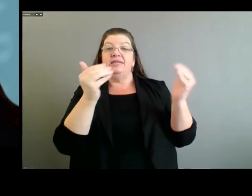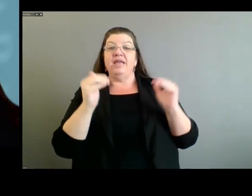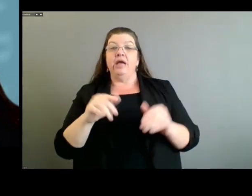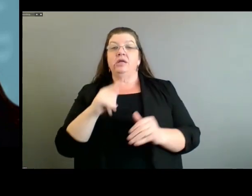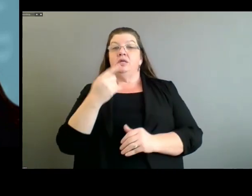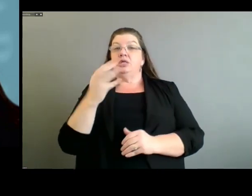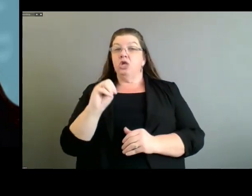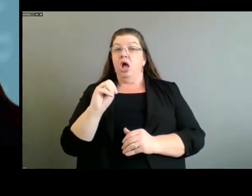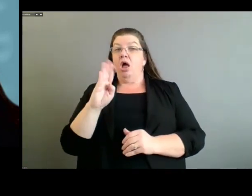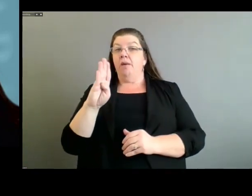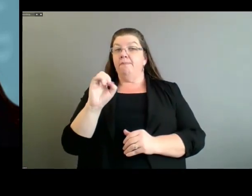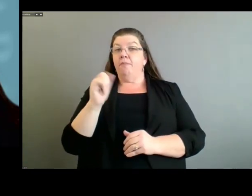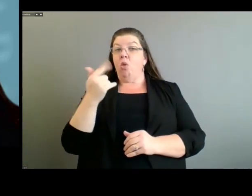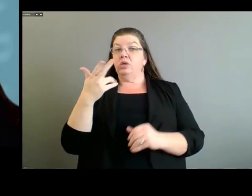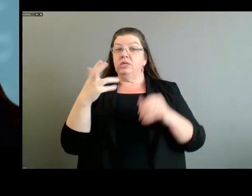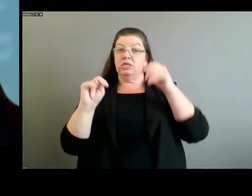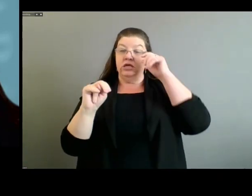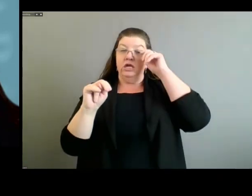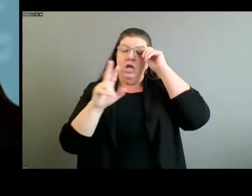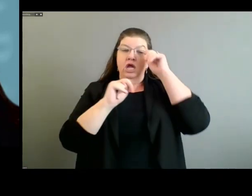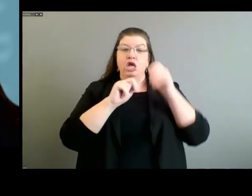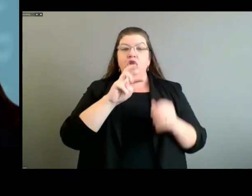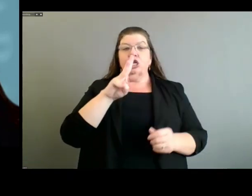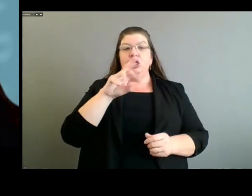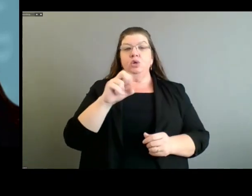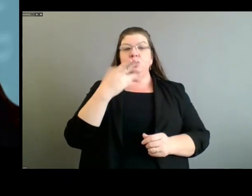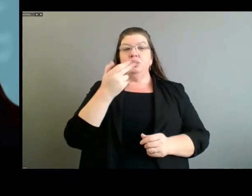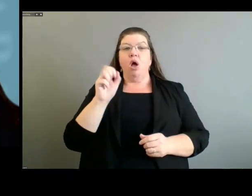Tom Bolton with Newshawk.